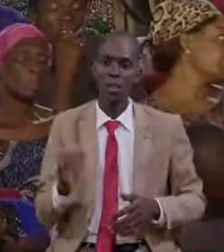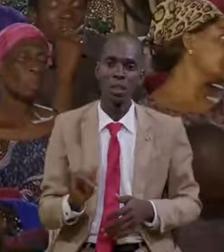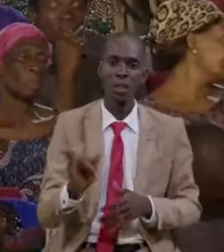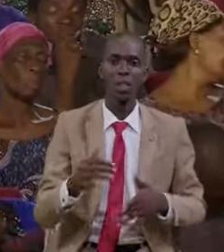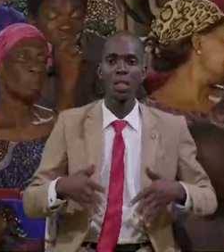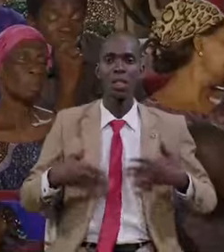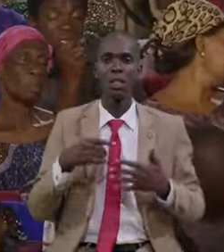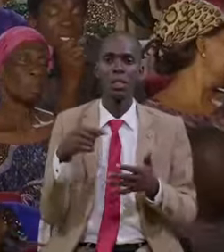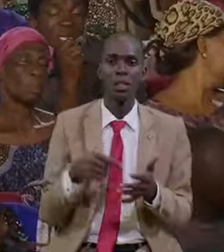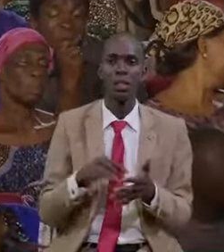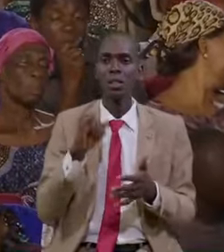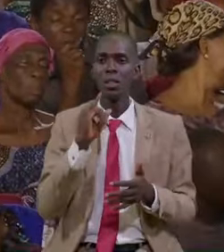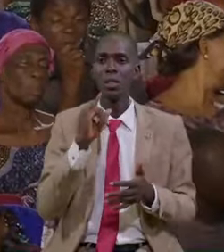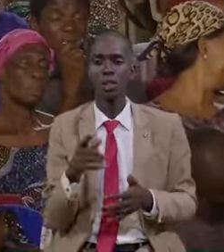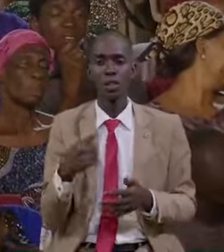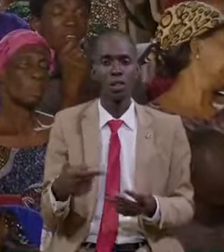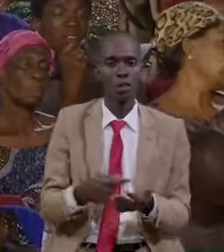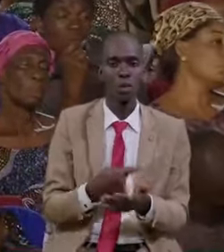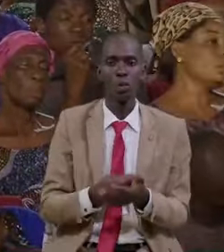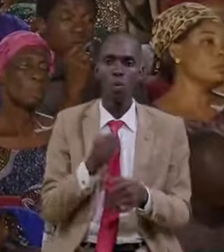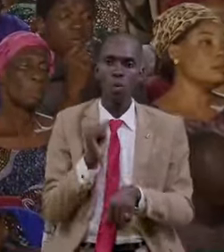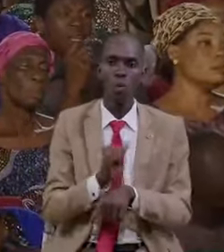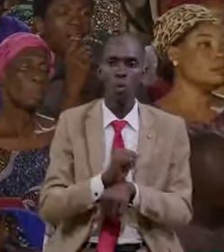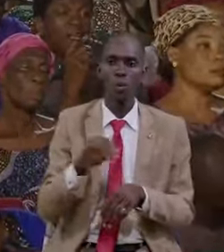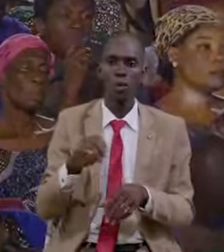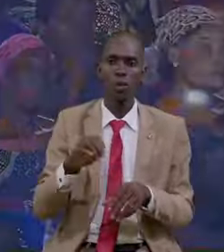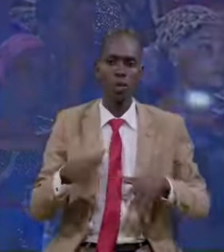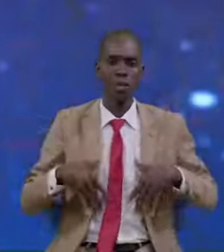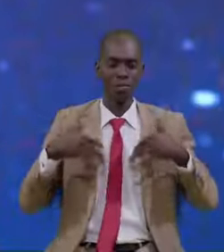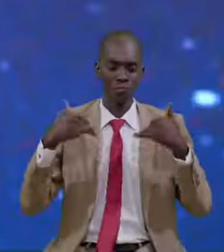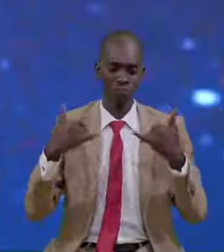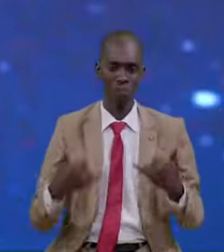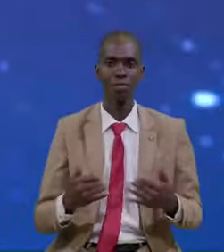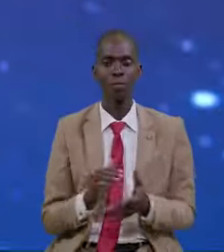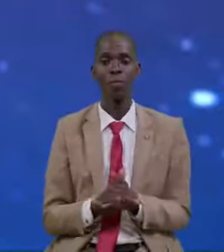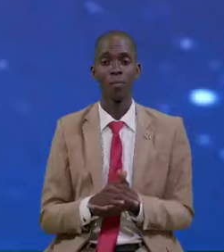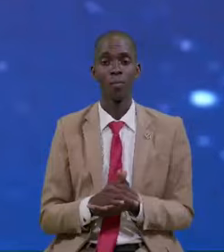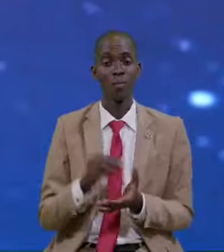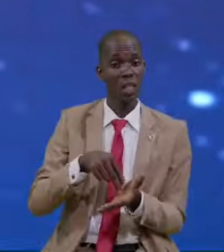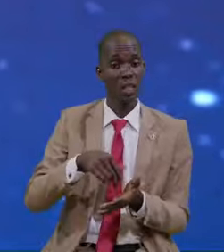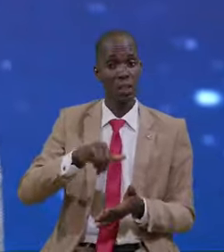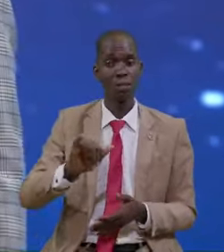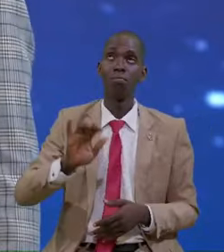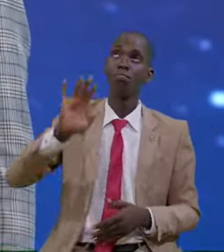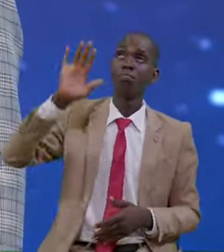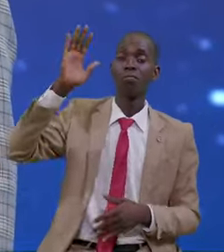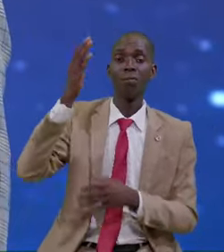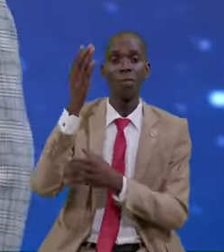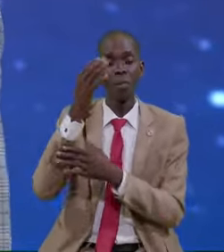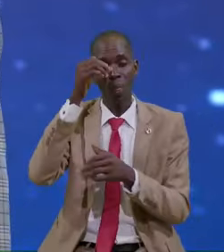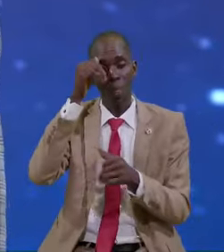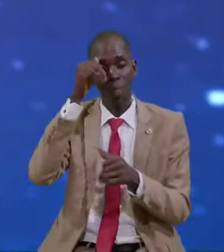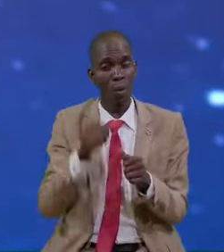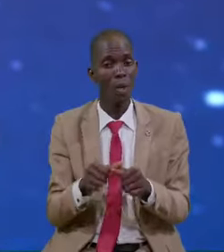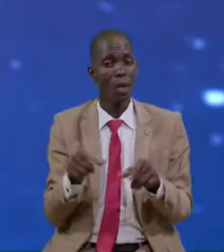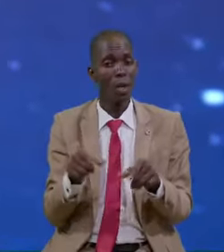gospel taking effect and taking root in your life right now. Keep on standing. Raise up the hand. Remember why you are